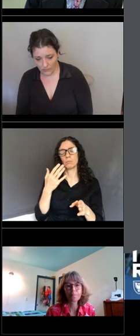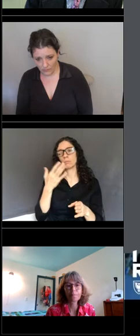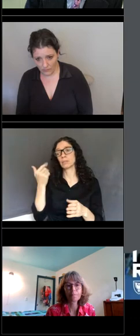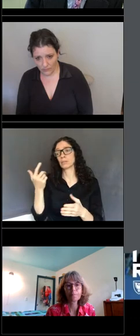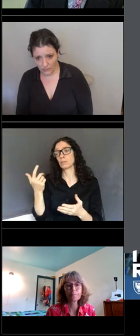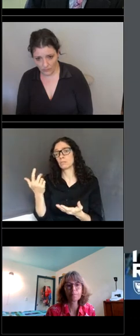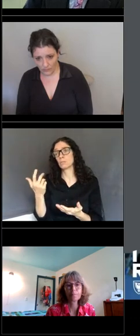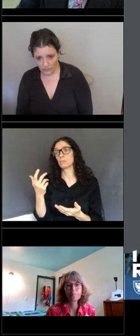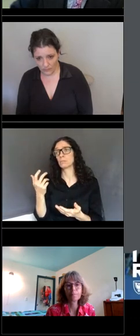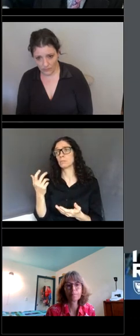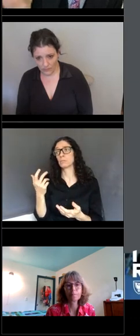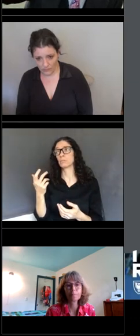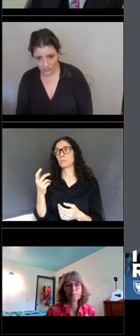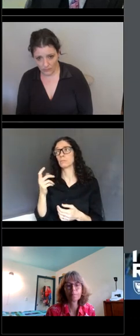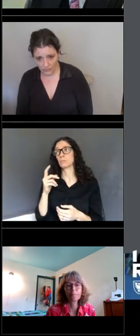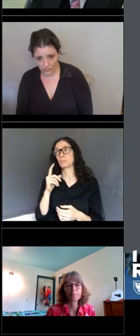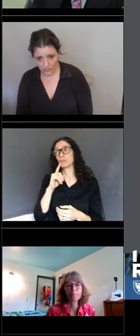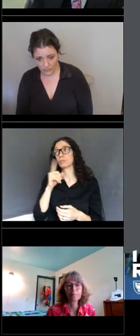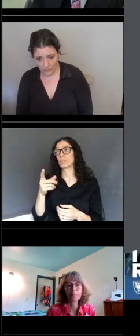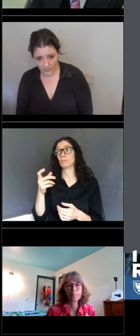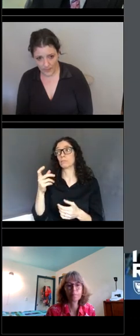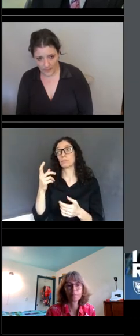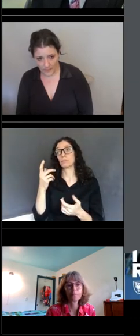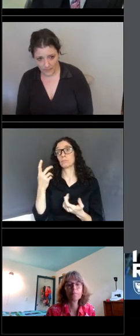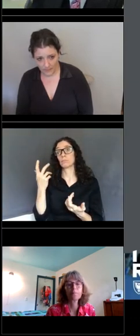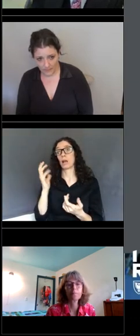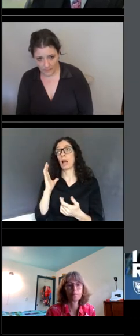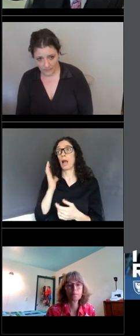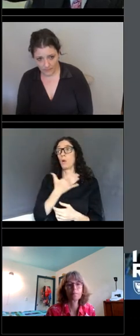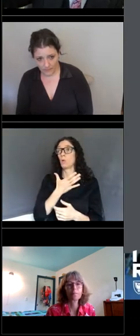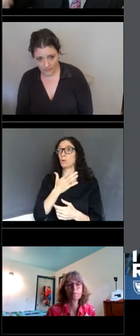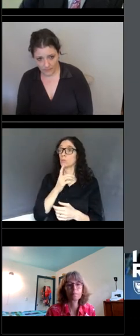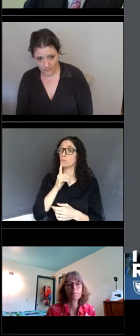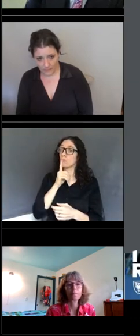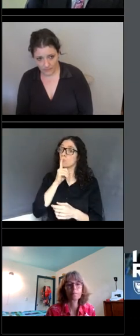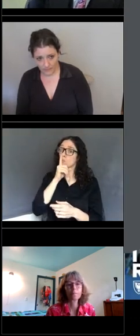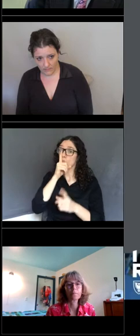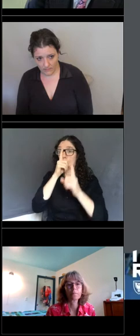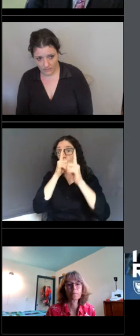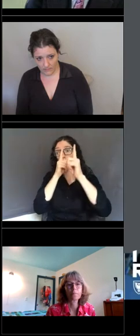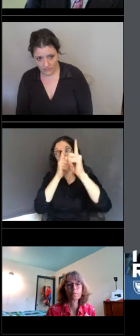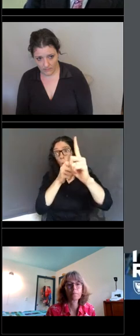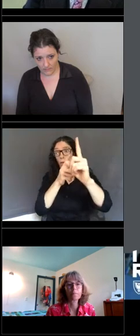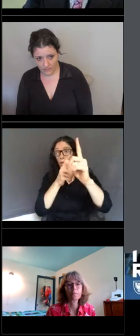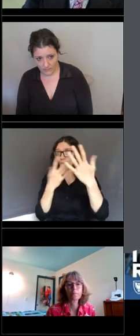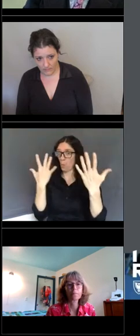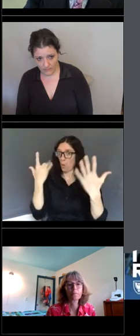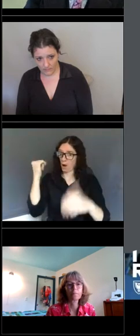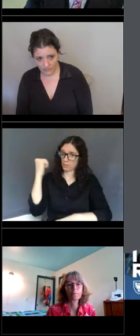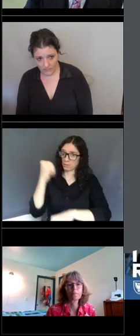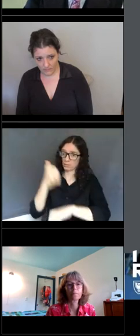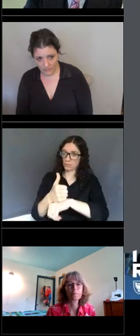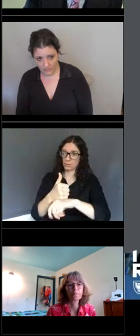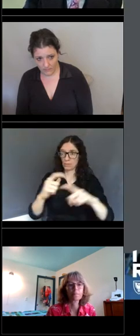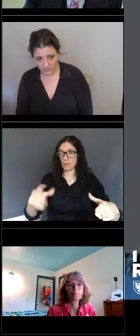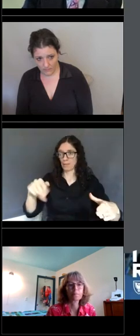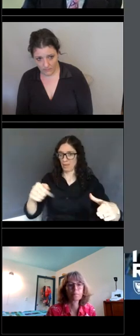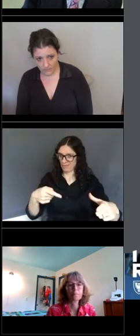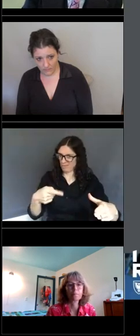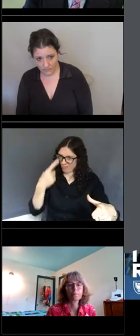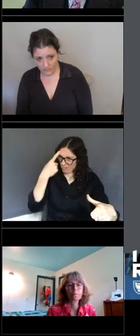view the true goal or reason of being of having an MPA is to be able to help conserve